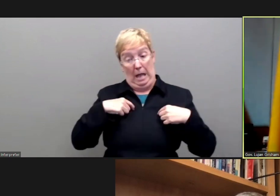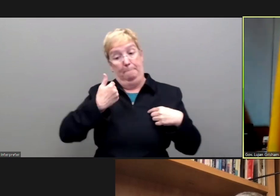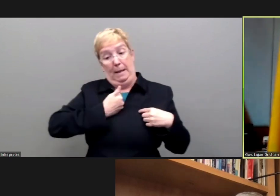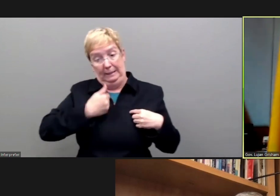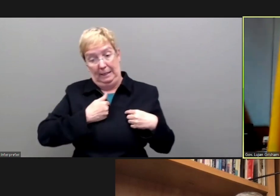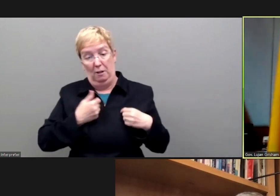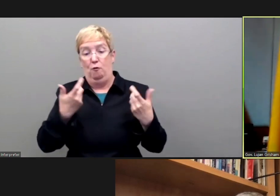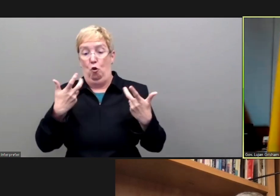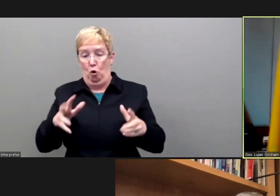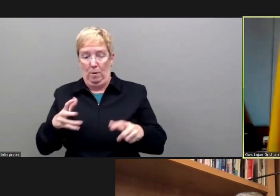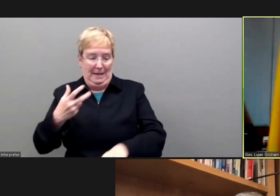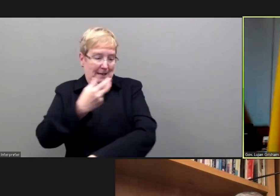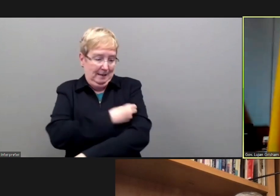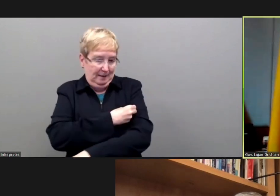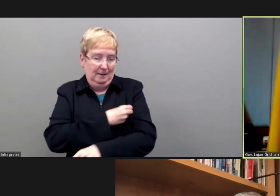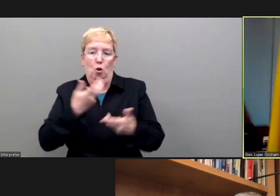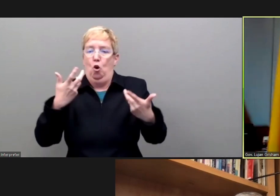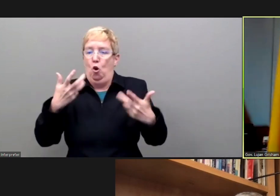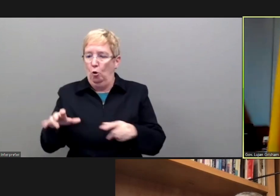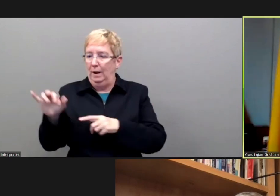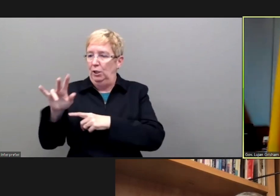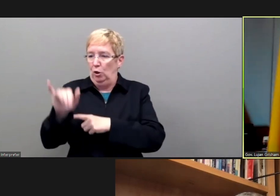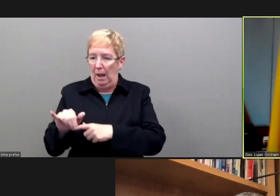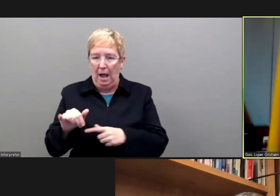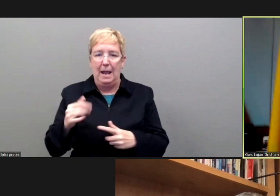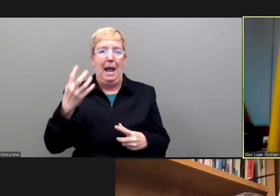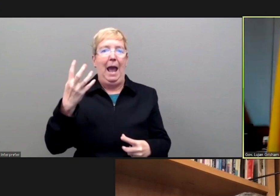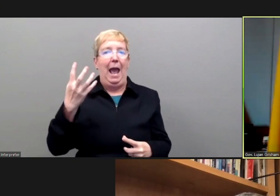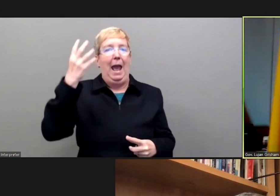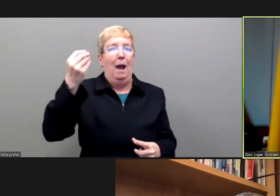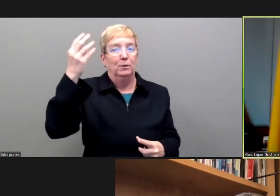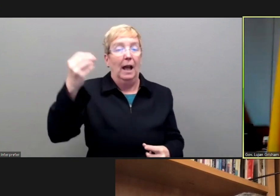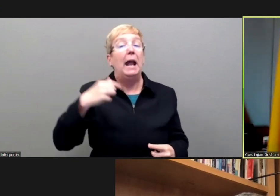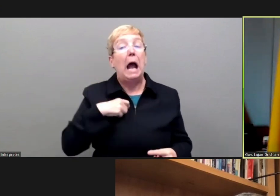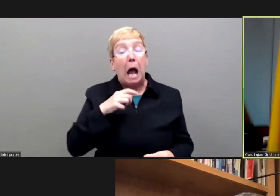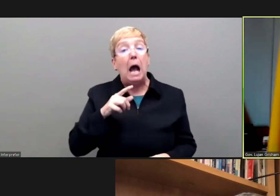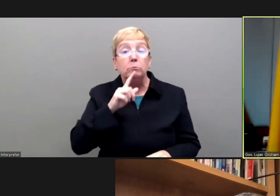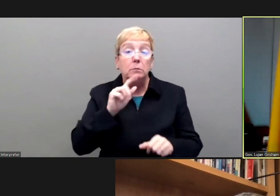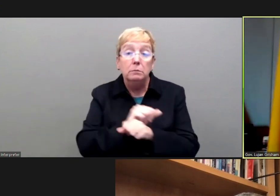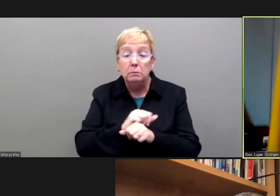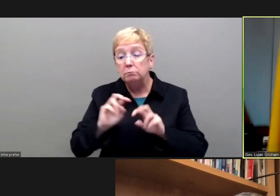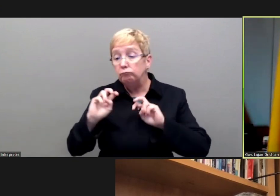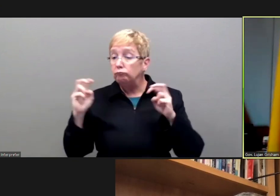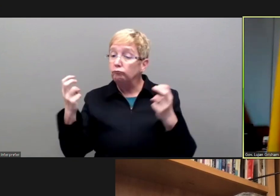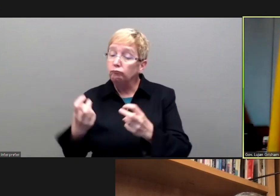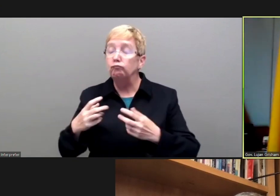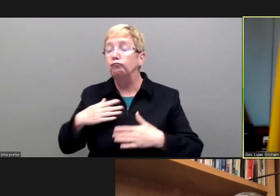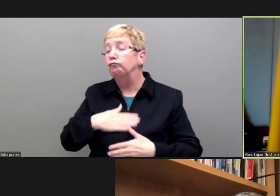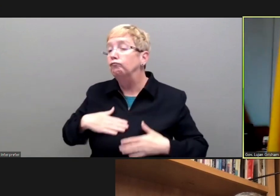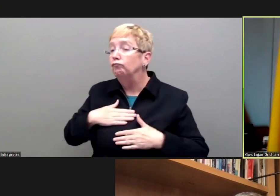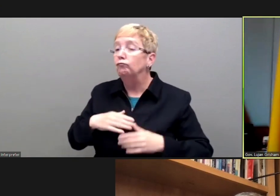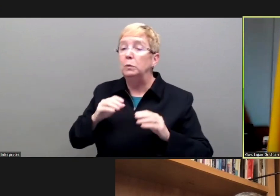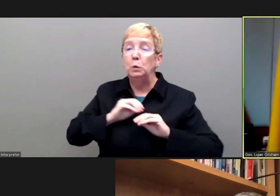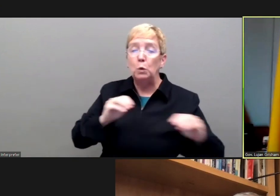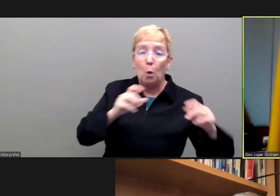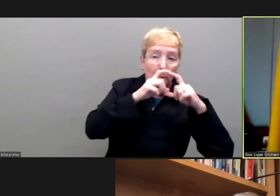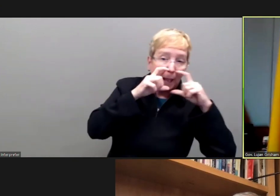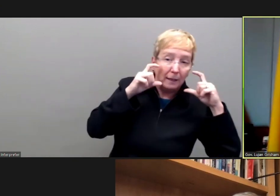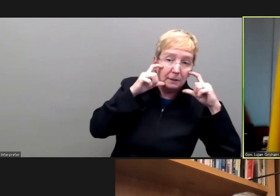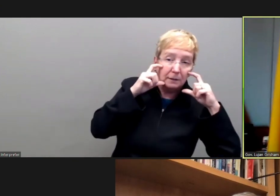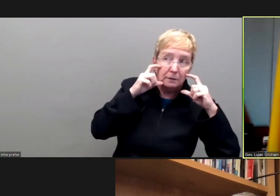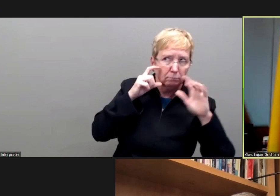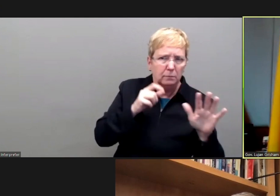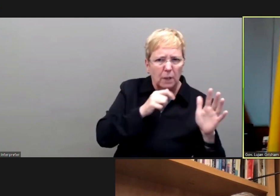and after July, outdoors, enjoyed some outdoor events without a mask, and this is not required,